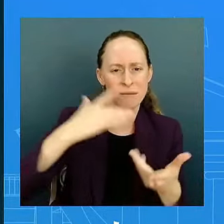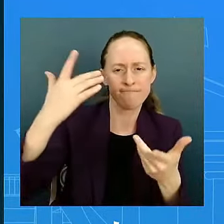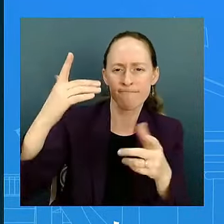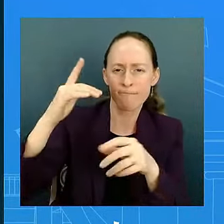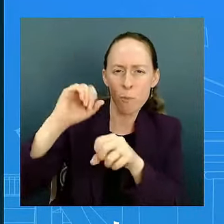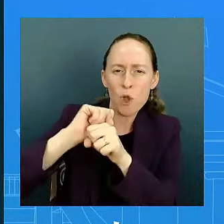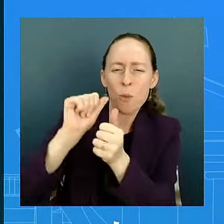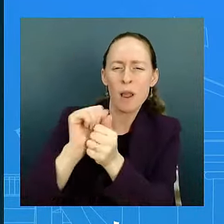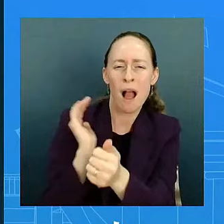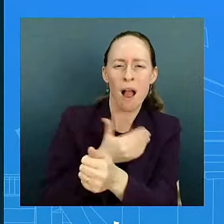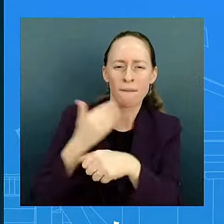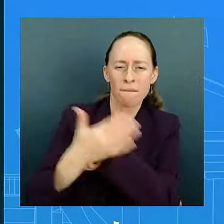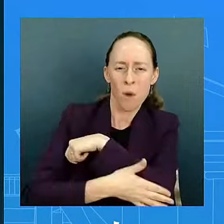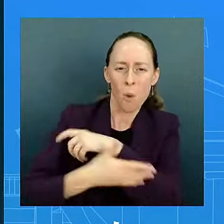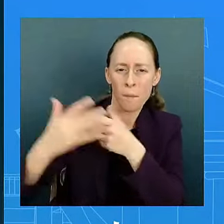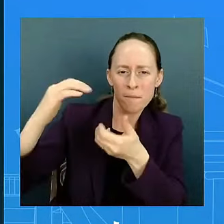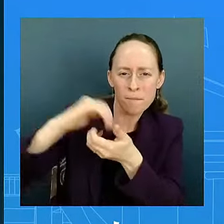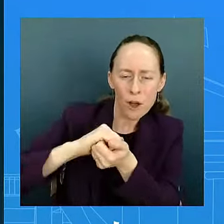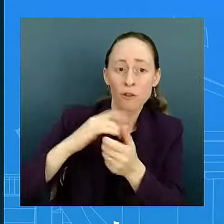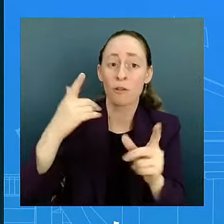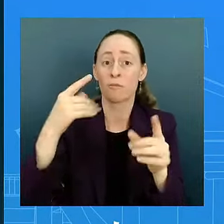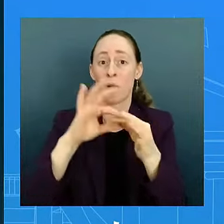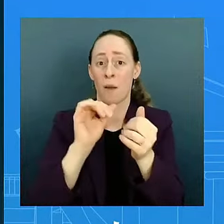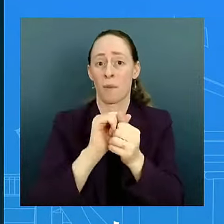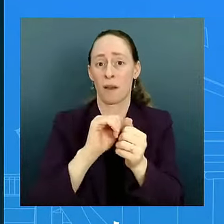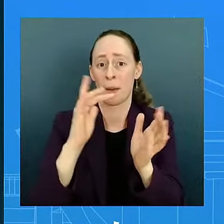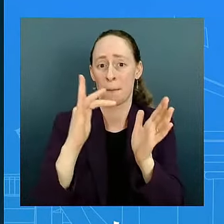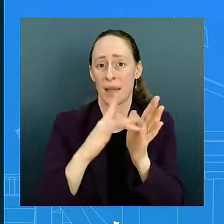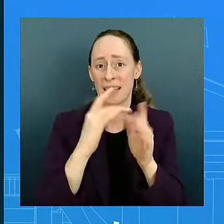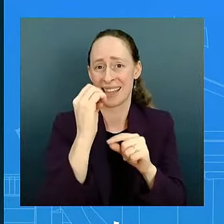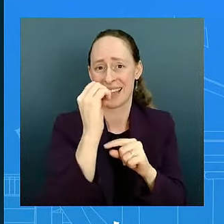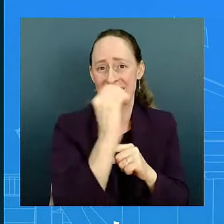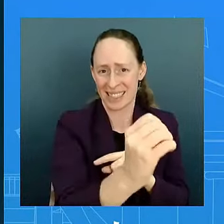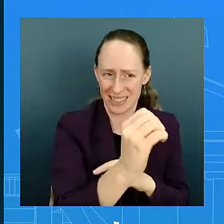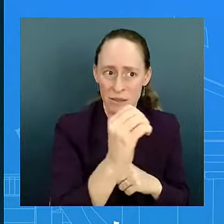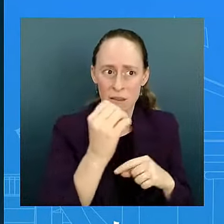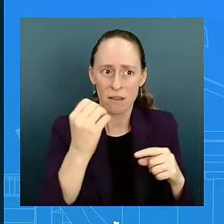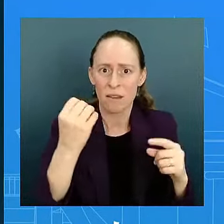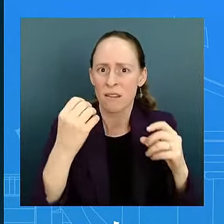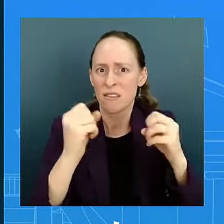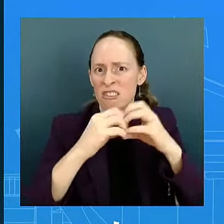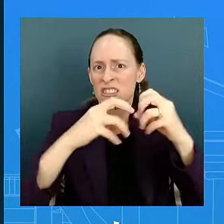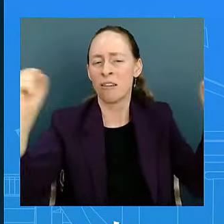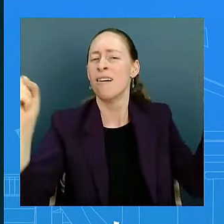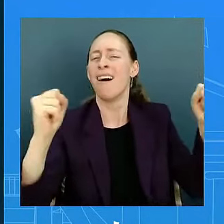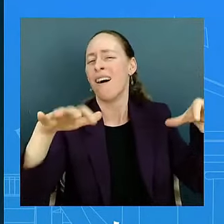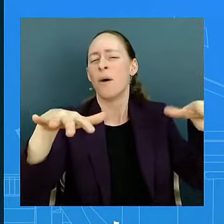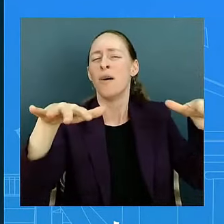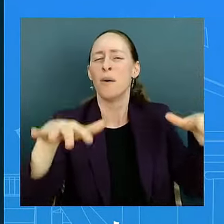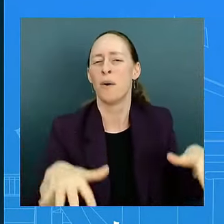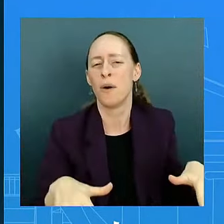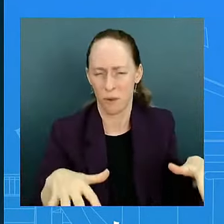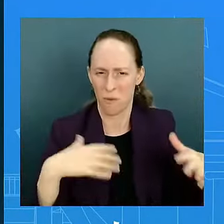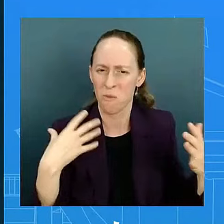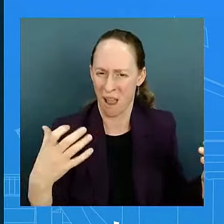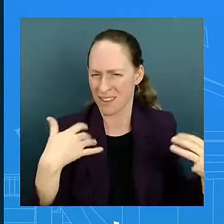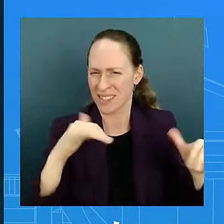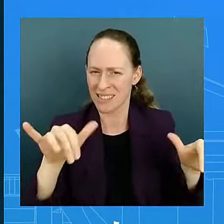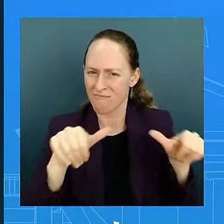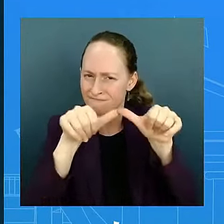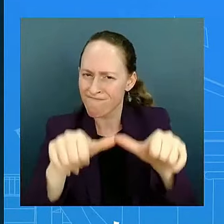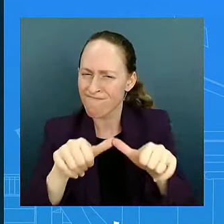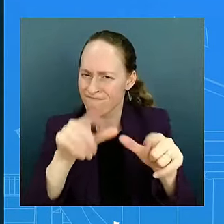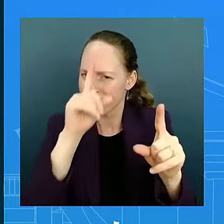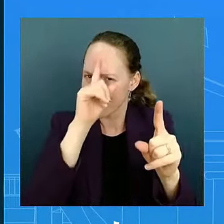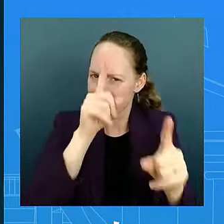East is certainly something that we want to make sure that we continue to do. I do want to mention,